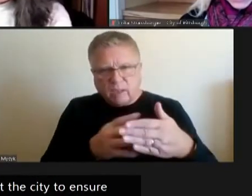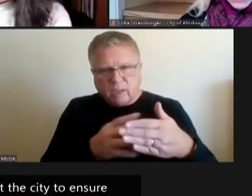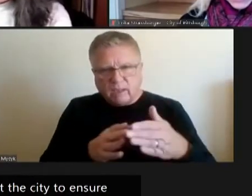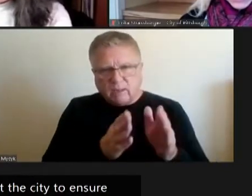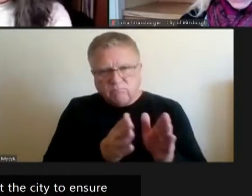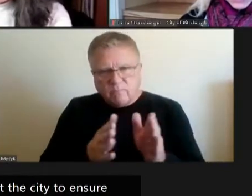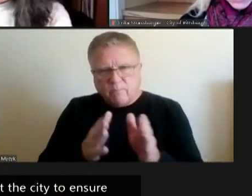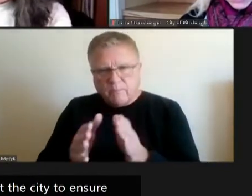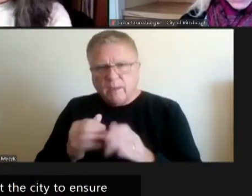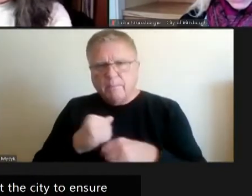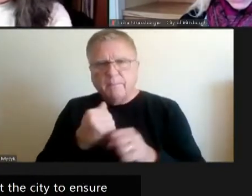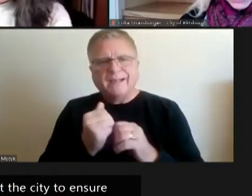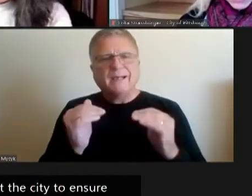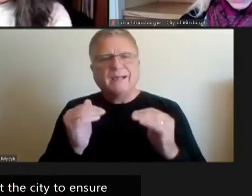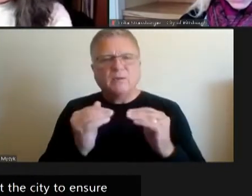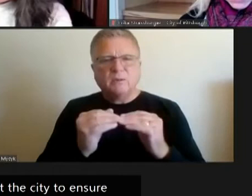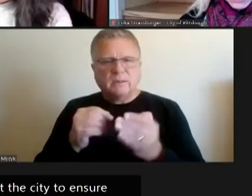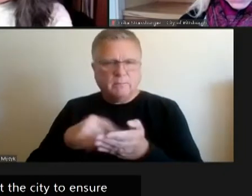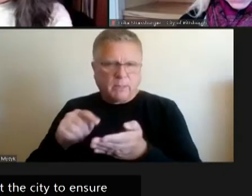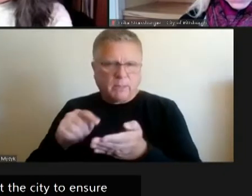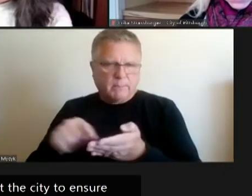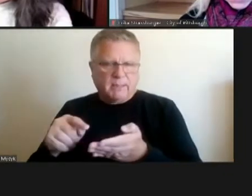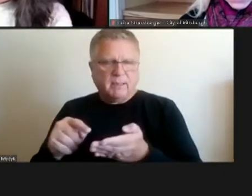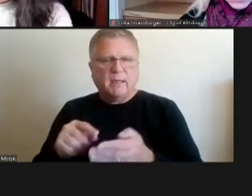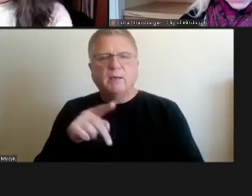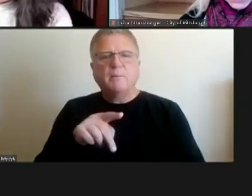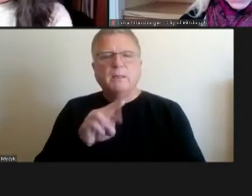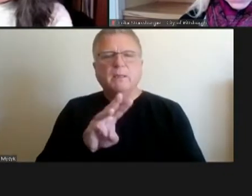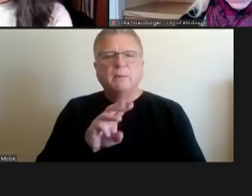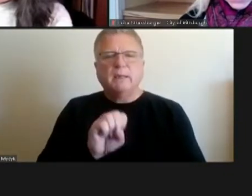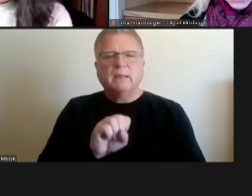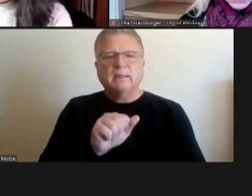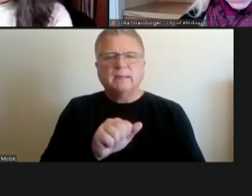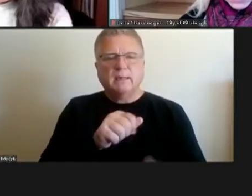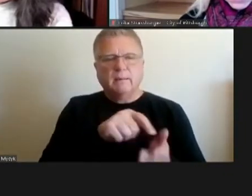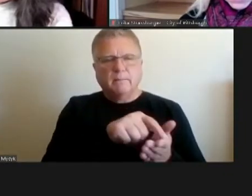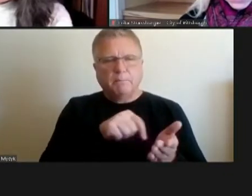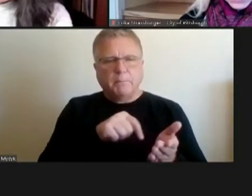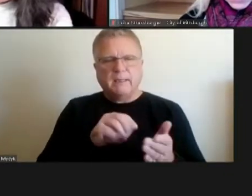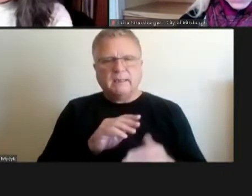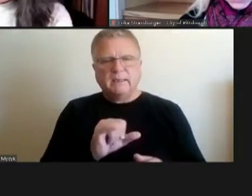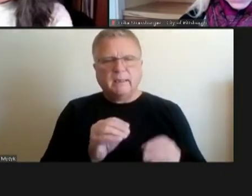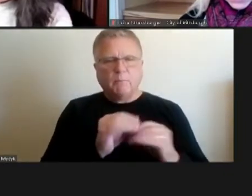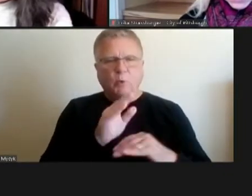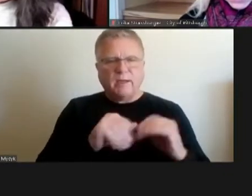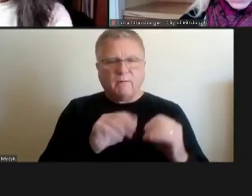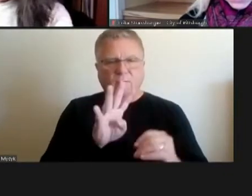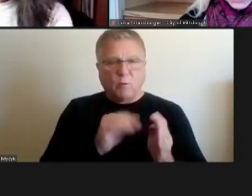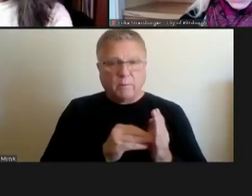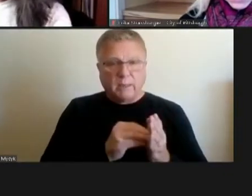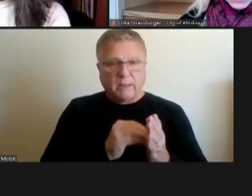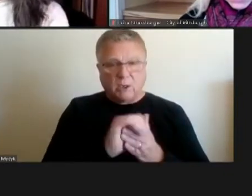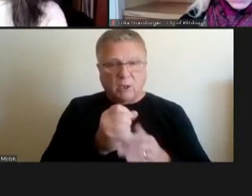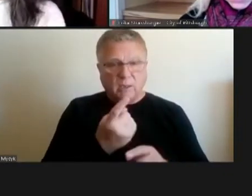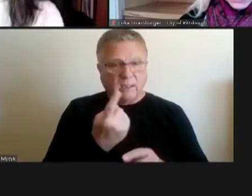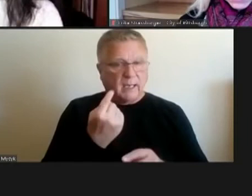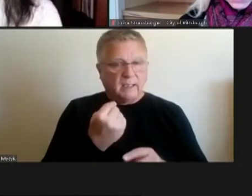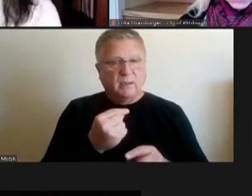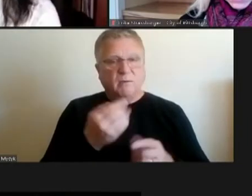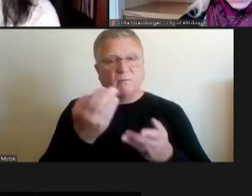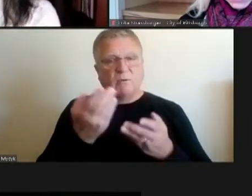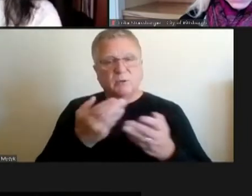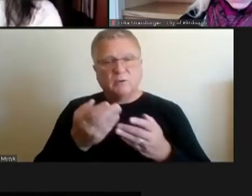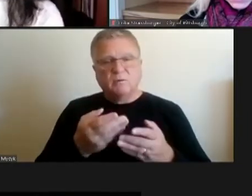equalization payment. And so the PWSA paid the city over $4 million last year for the services rendered by the